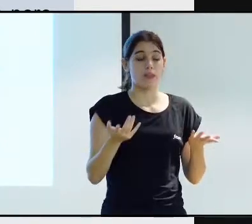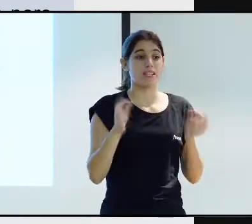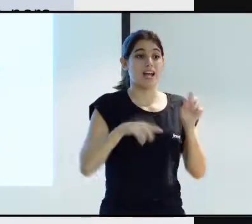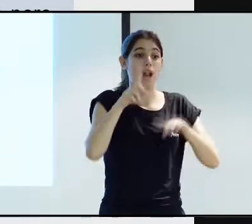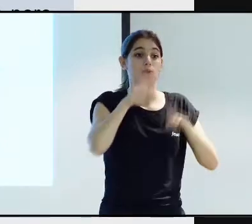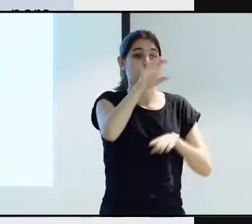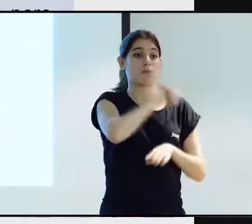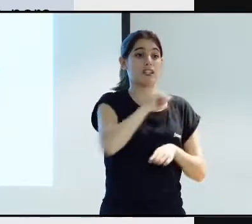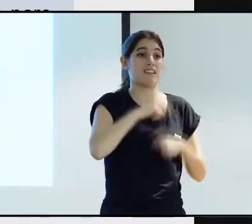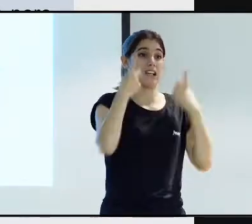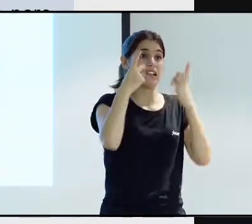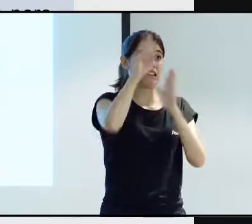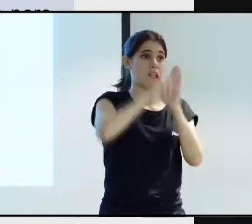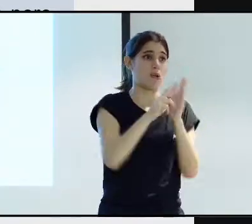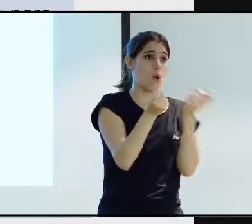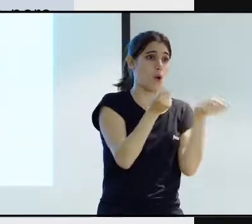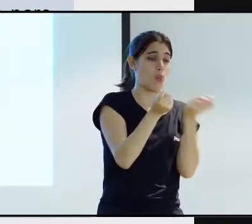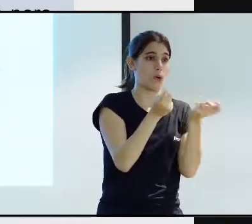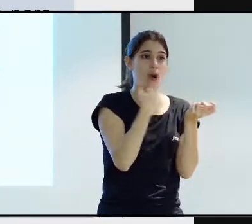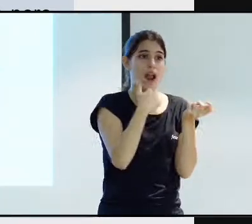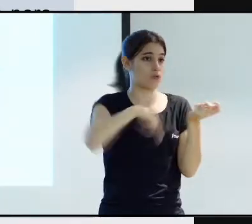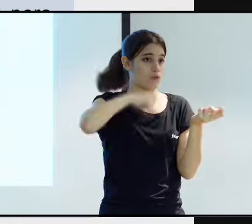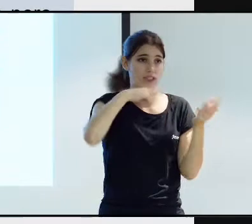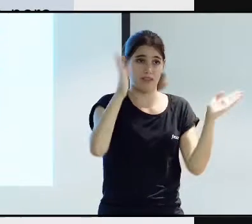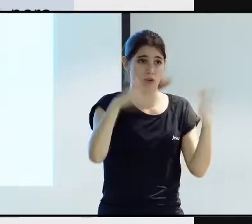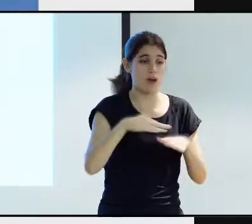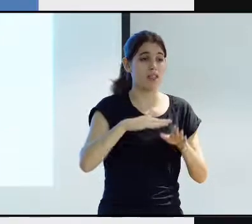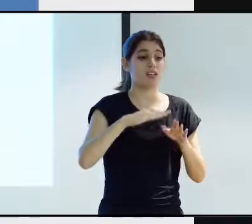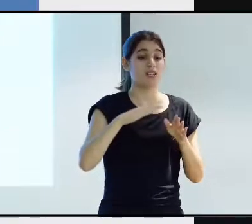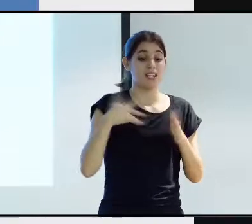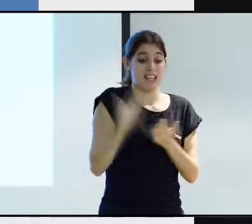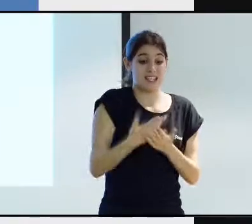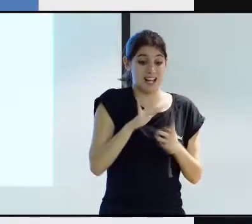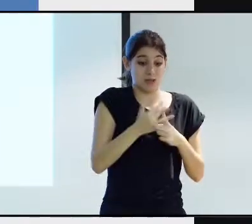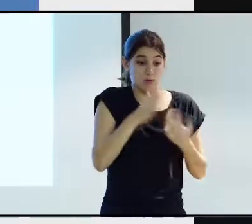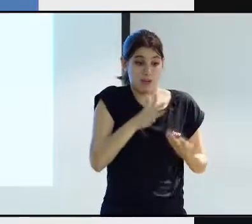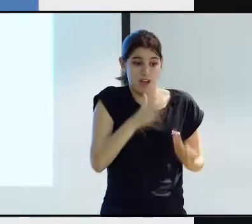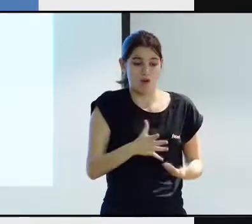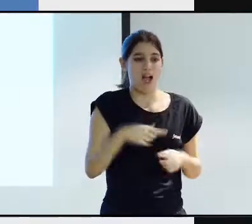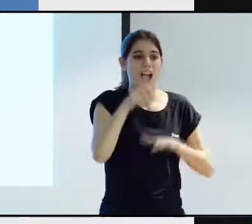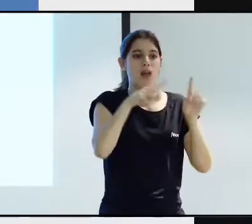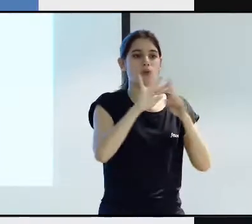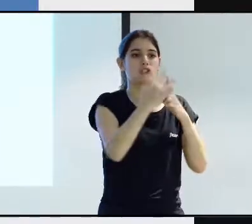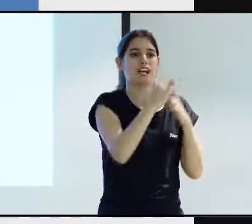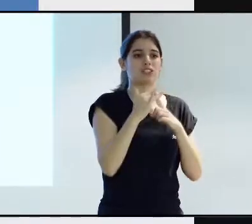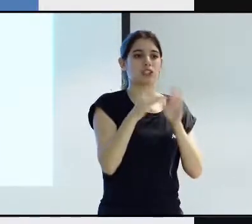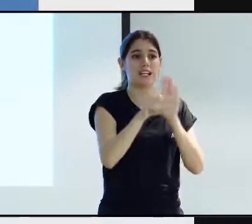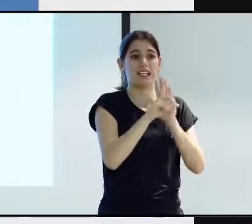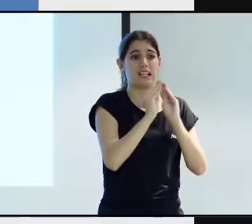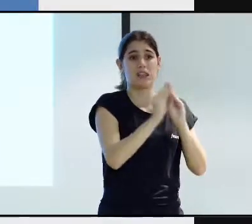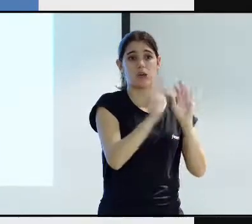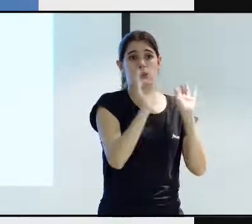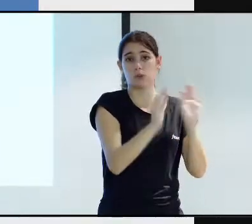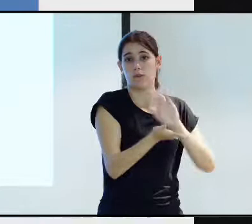personal assistant is. Some of the autonomous regions of Spain had tried to regulate that figure, and we find ourselves in this